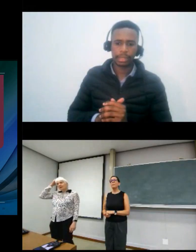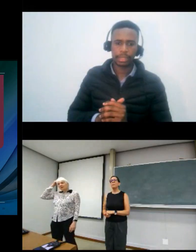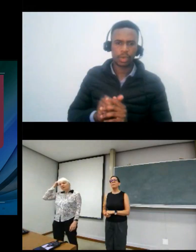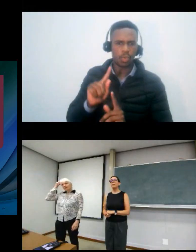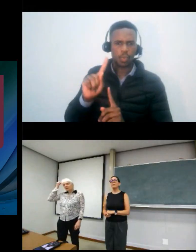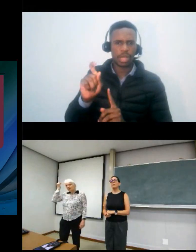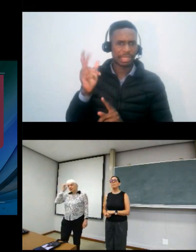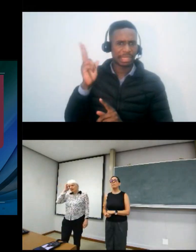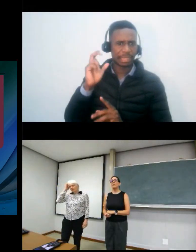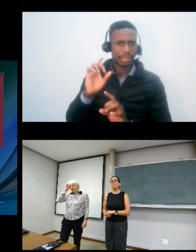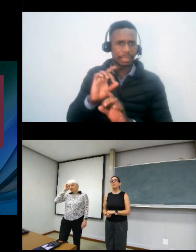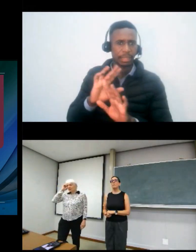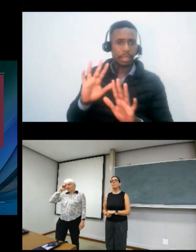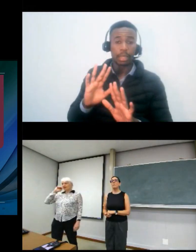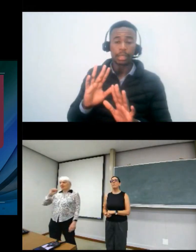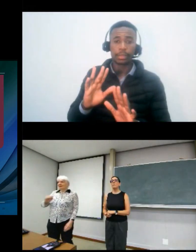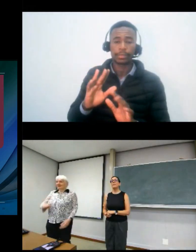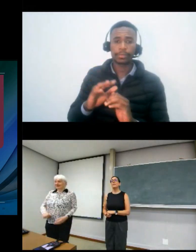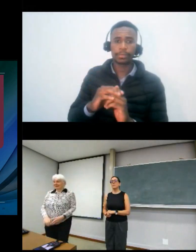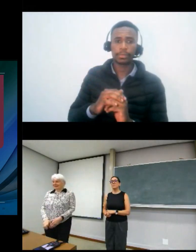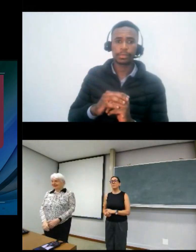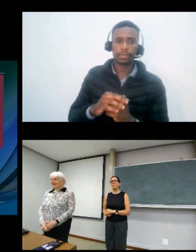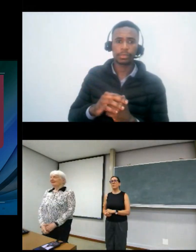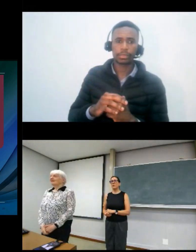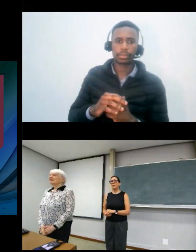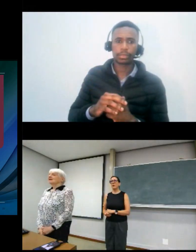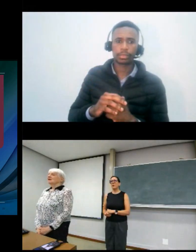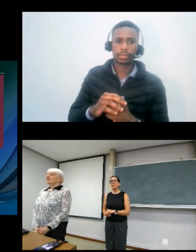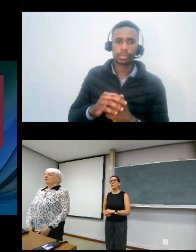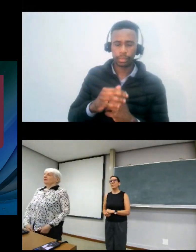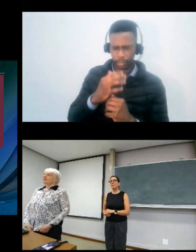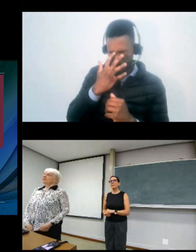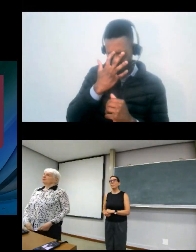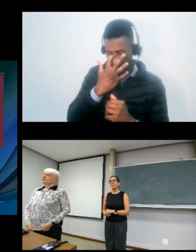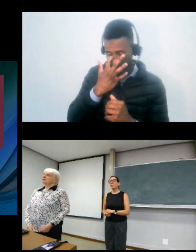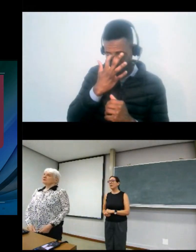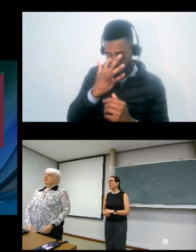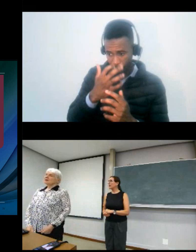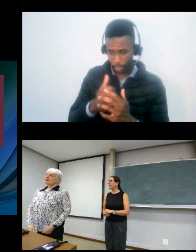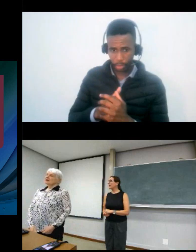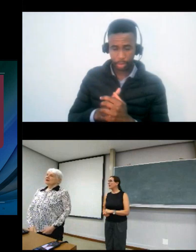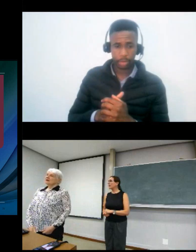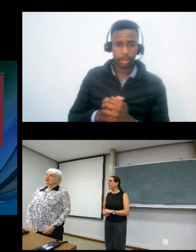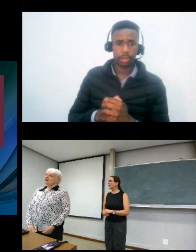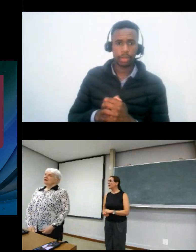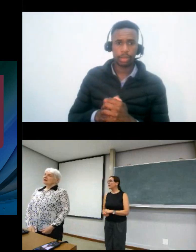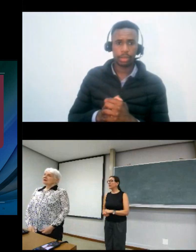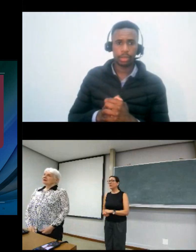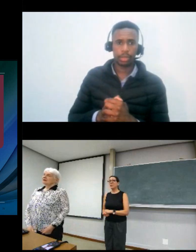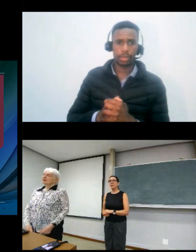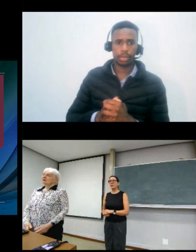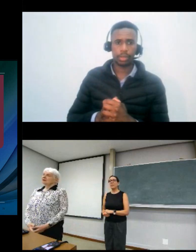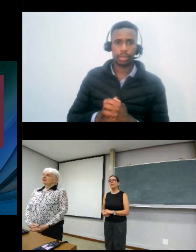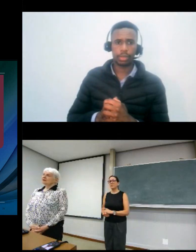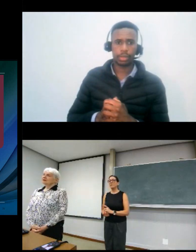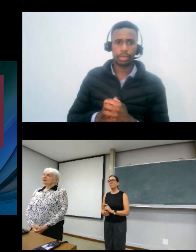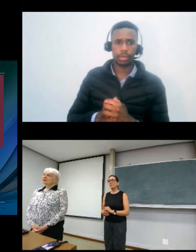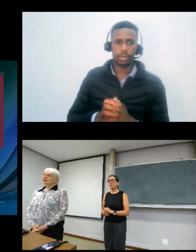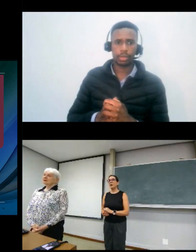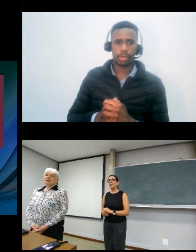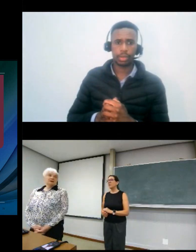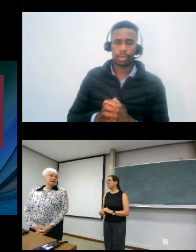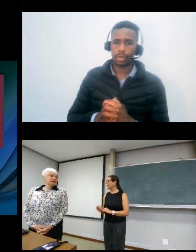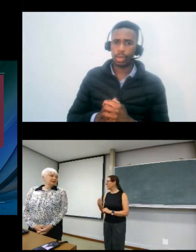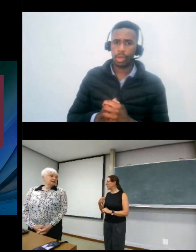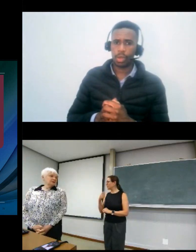Because in normal schools you have children going around the country, but I don't know whether that happens with, and also teachers